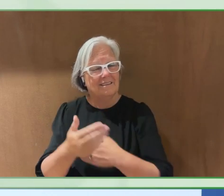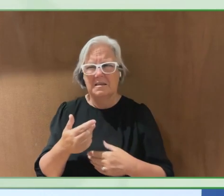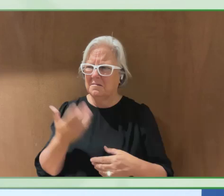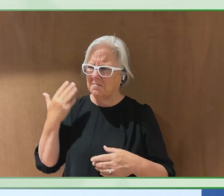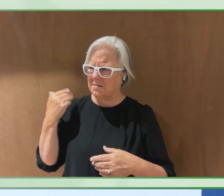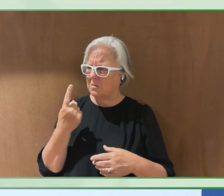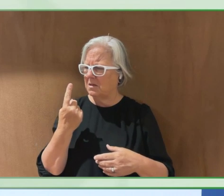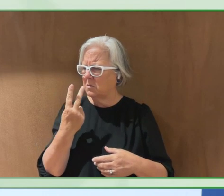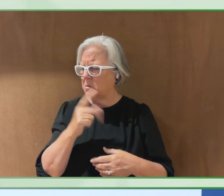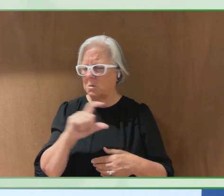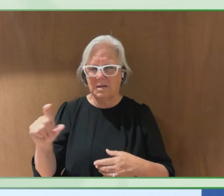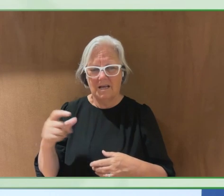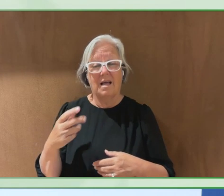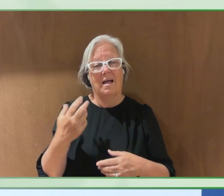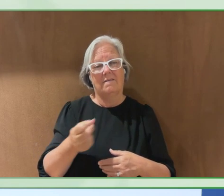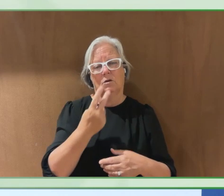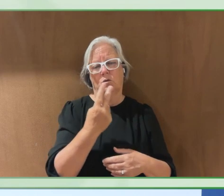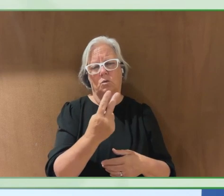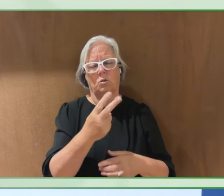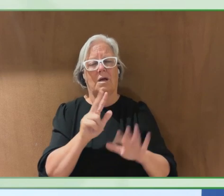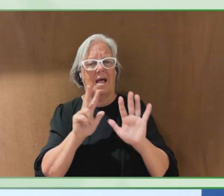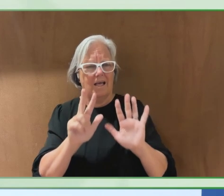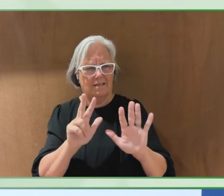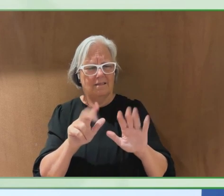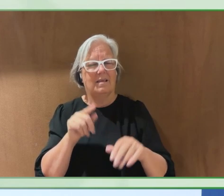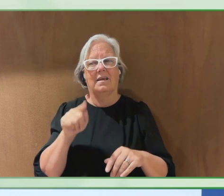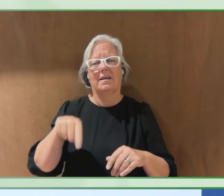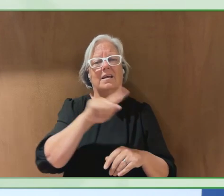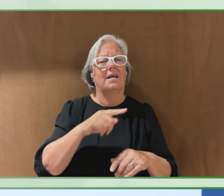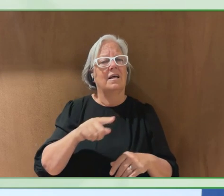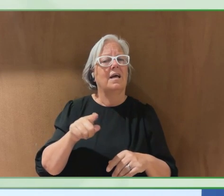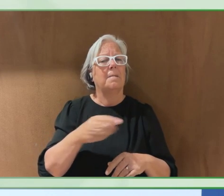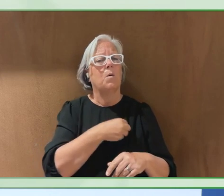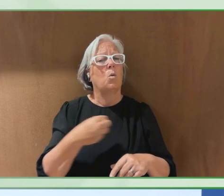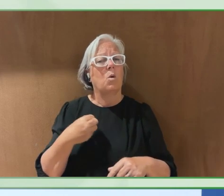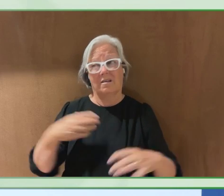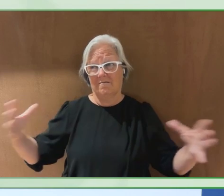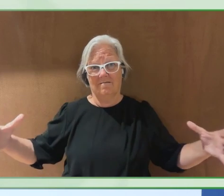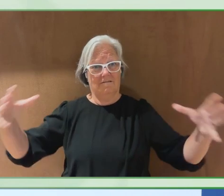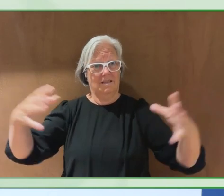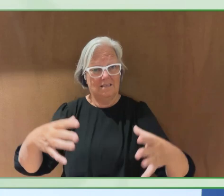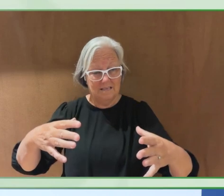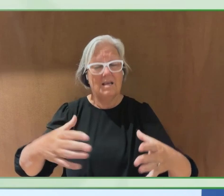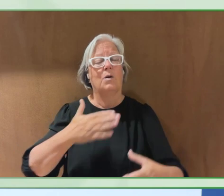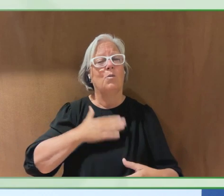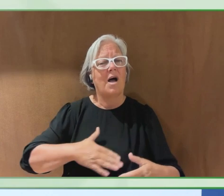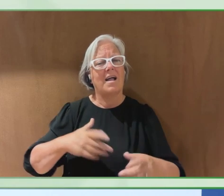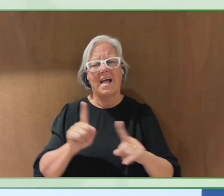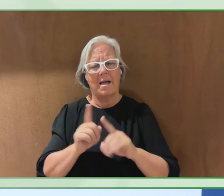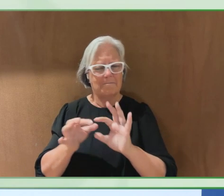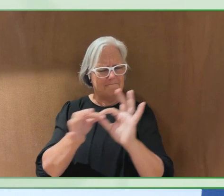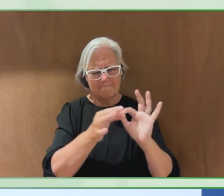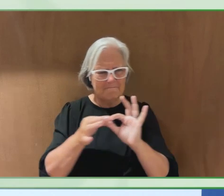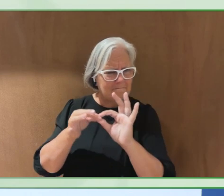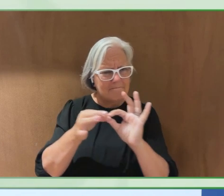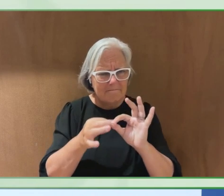28 NGOs from Poland, we created the space when we can cooperate with each other, get to know